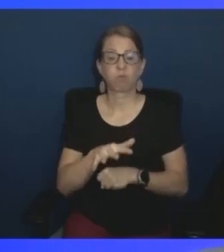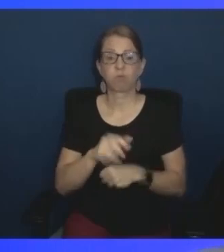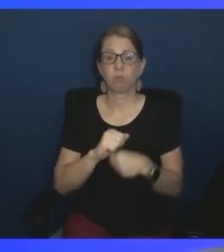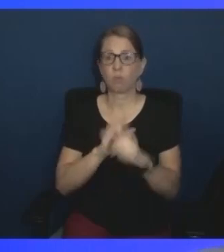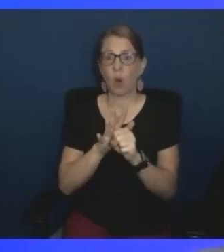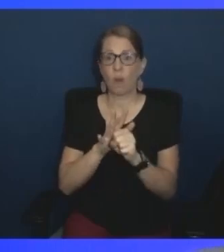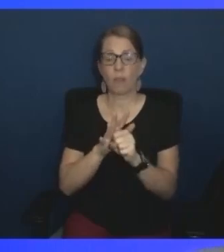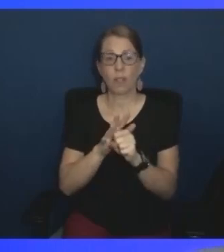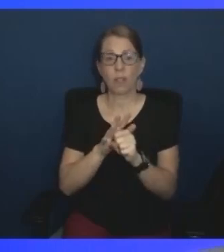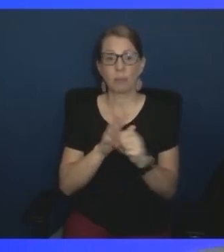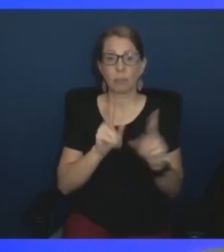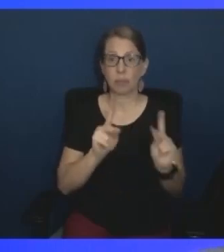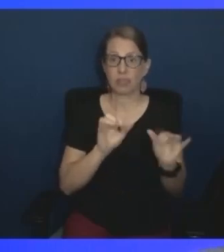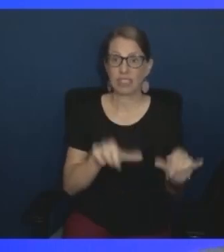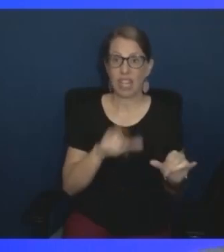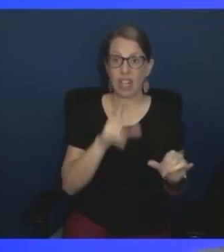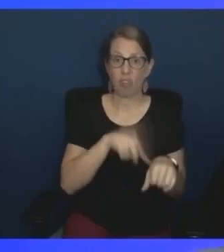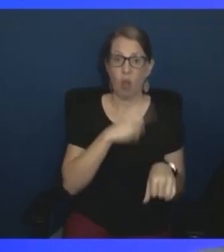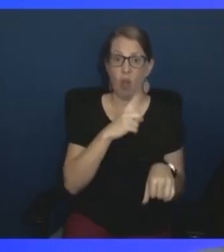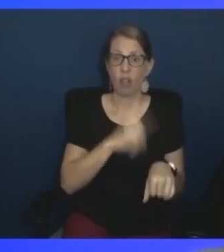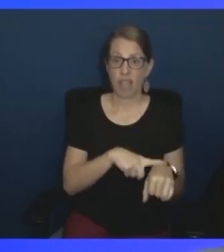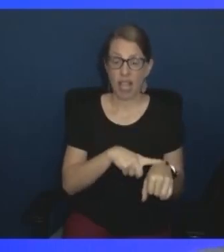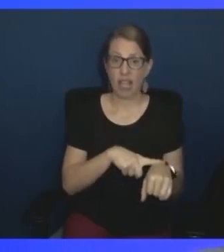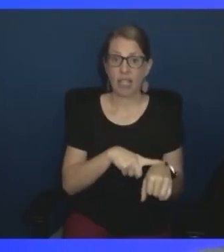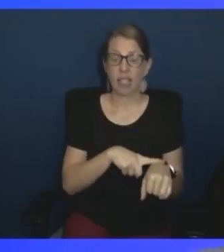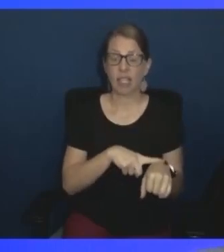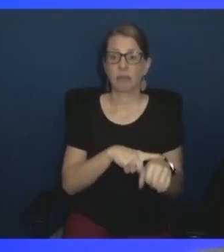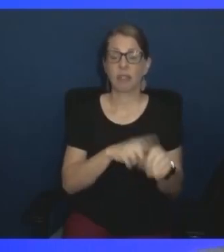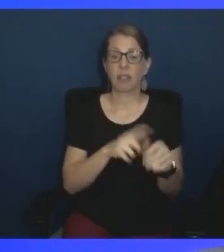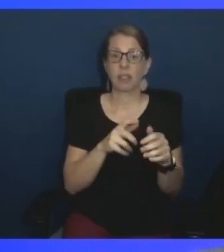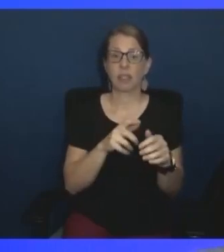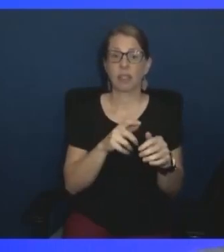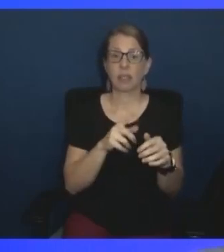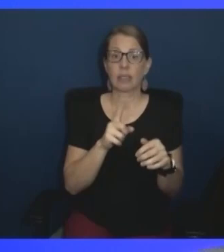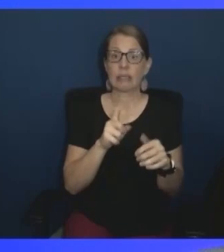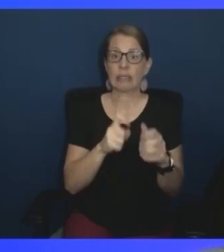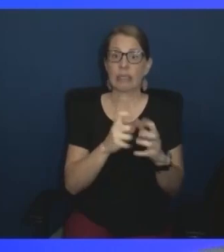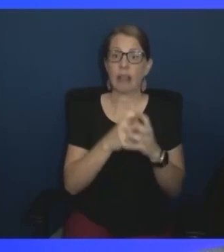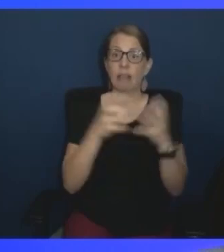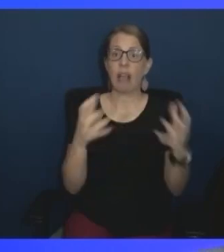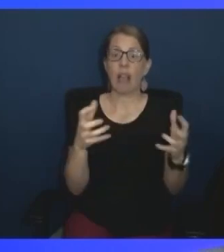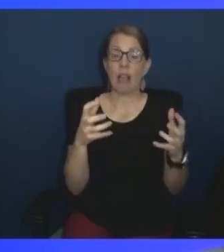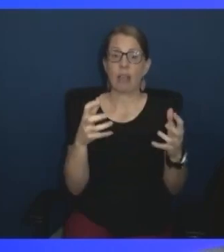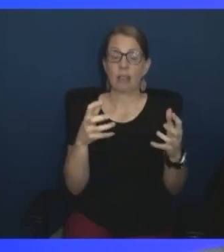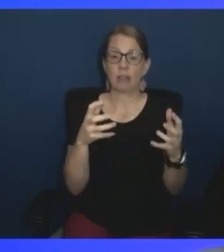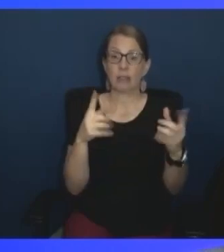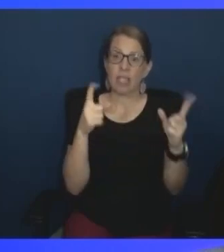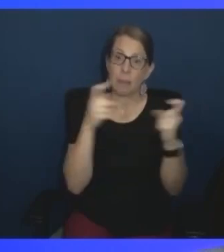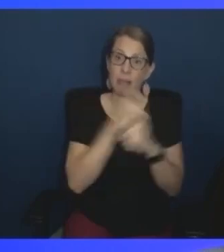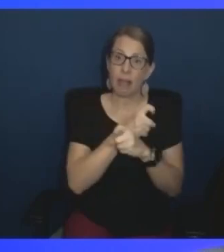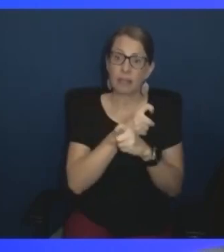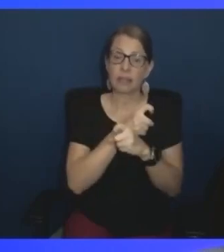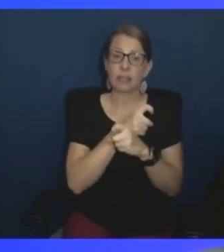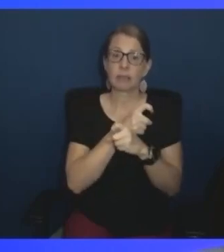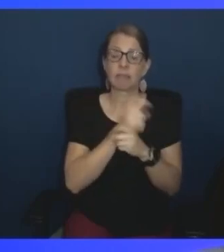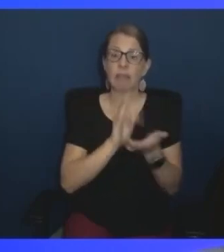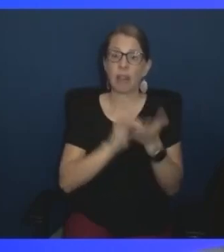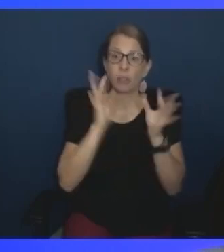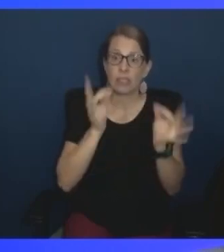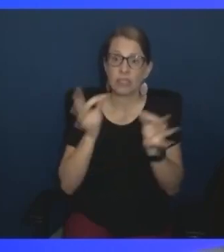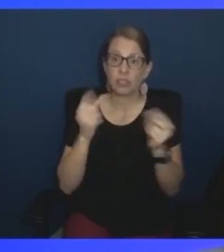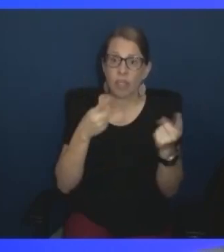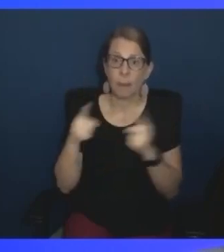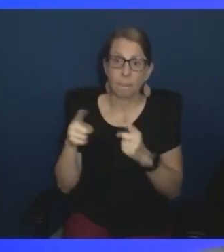that are staying for long periods of times and have a lot of high acuity and complex medical decisions going on, it really makes for